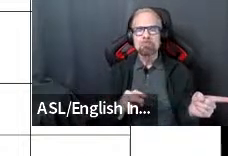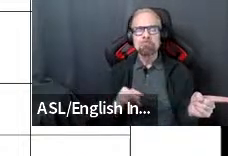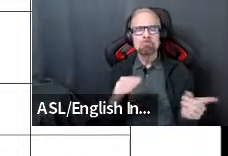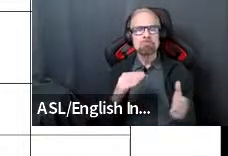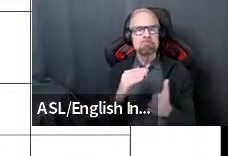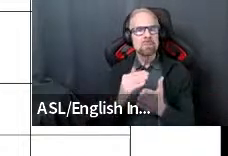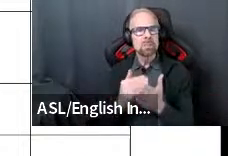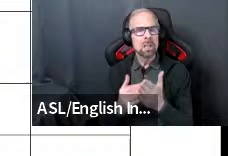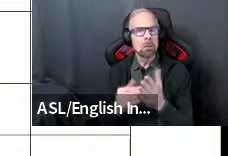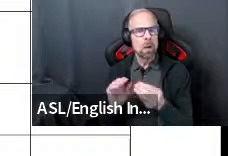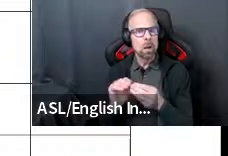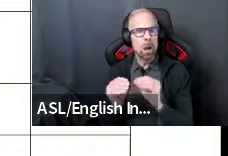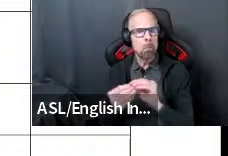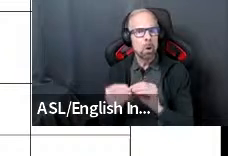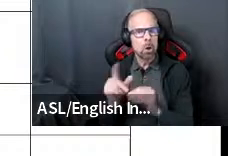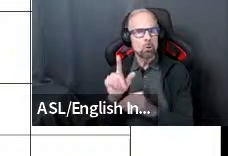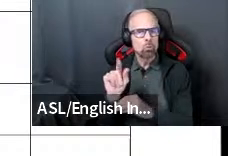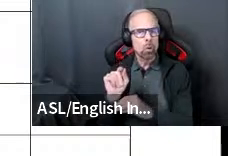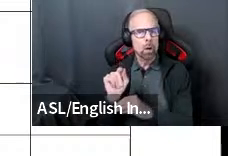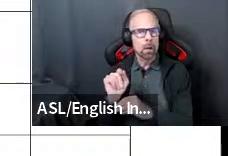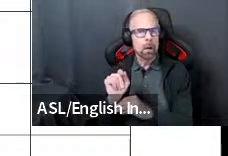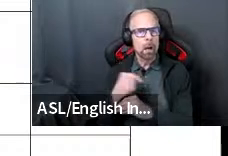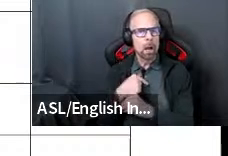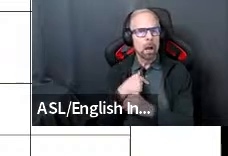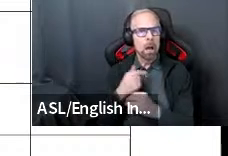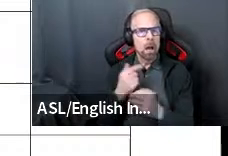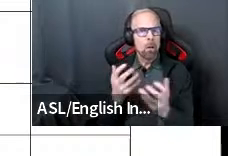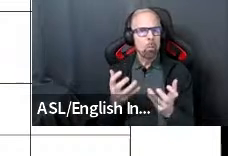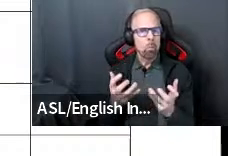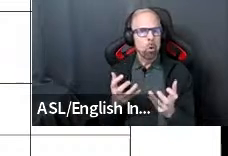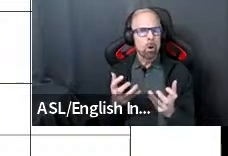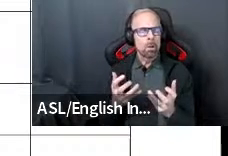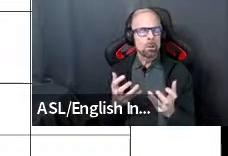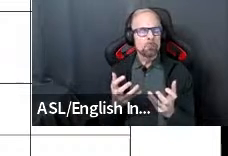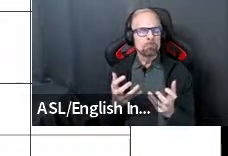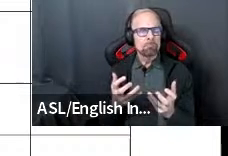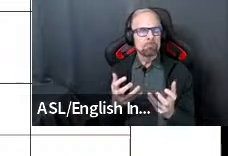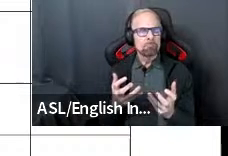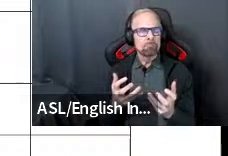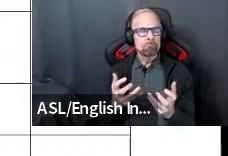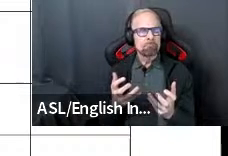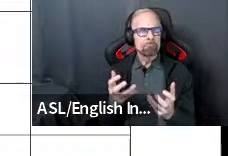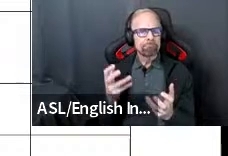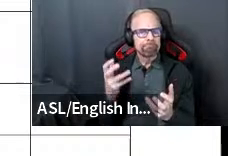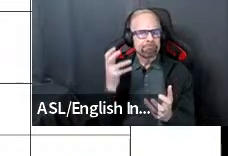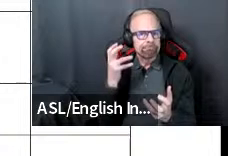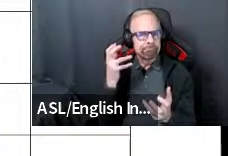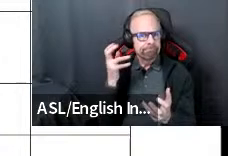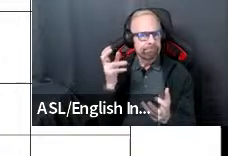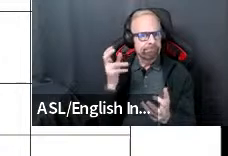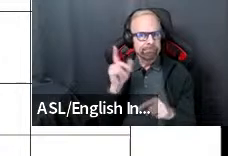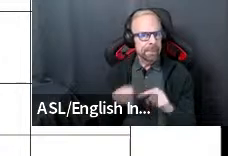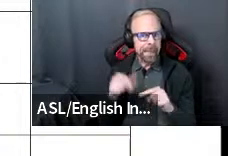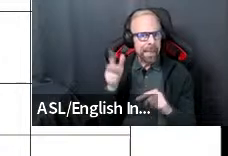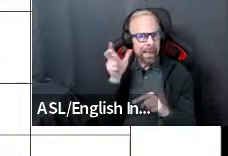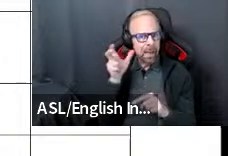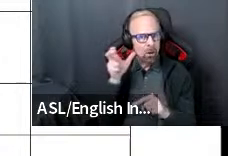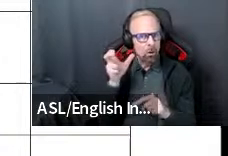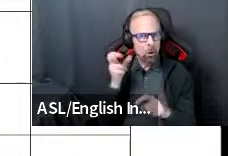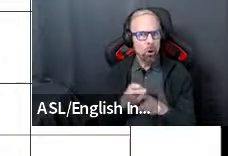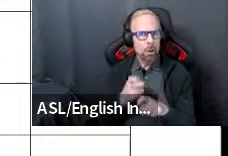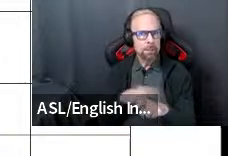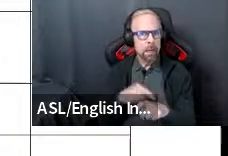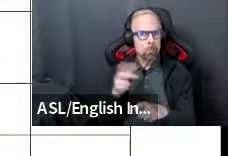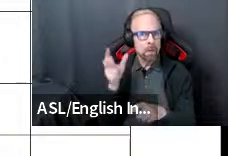20, with respect to, so if we can have specific reference to accessibility of the